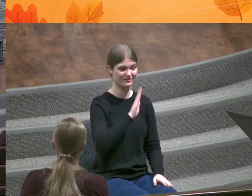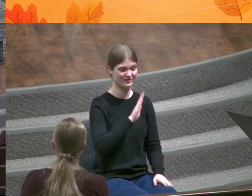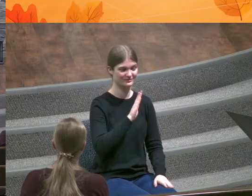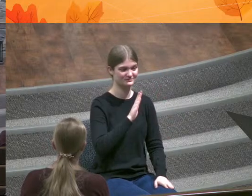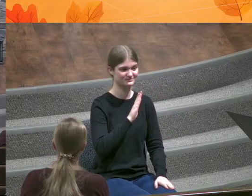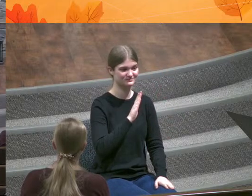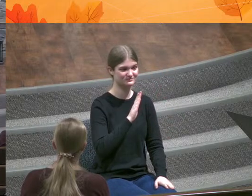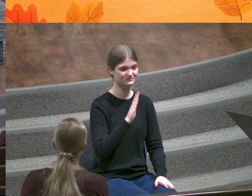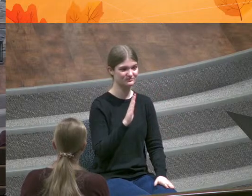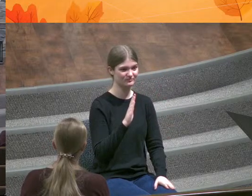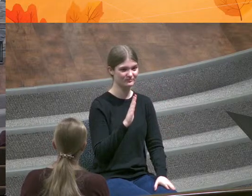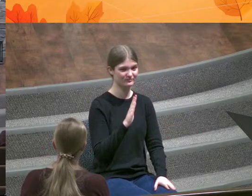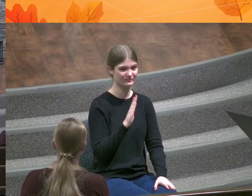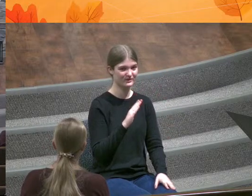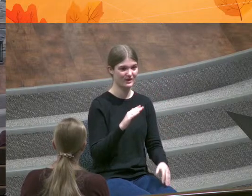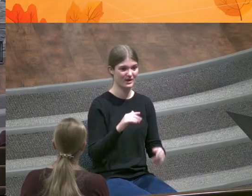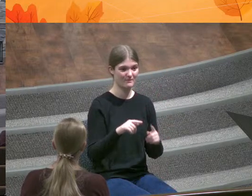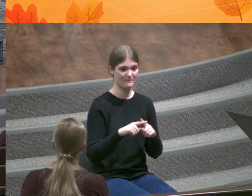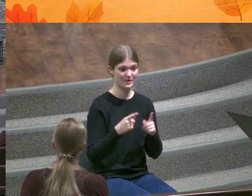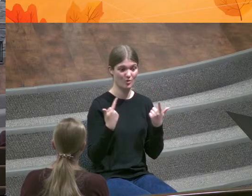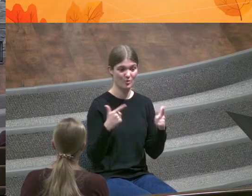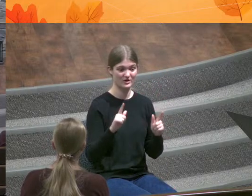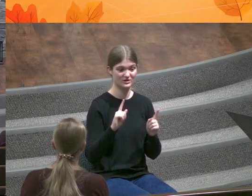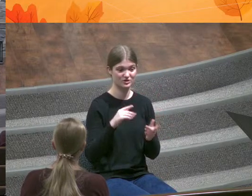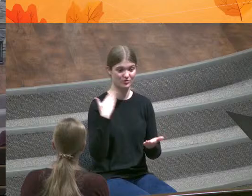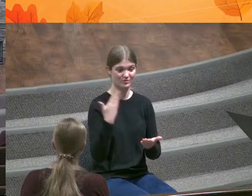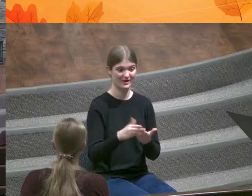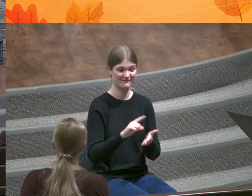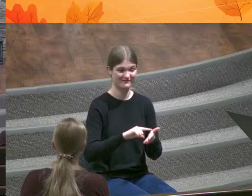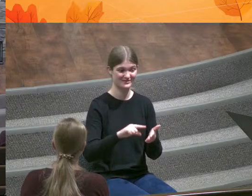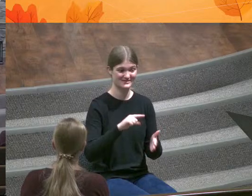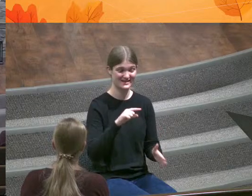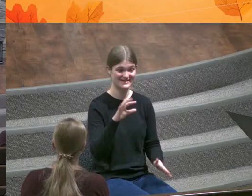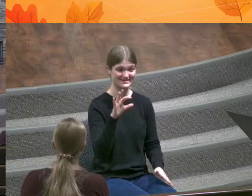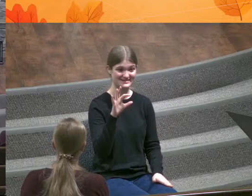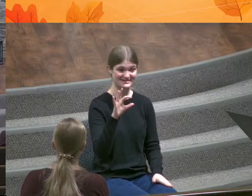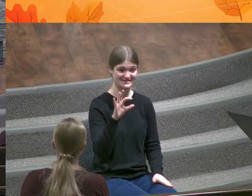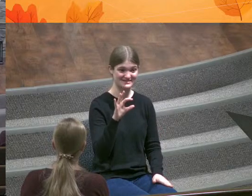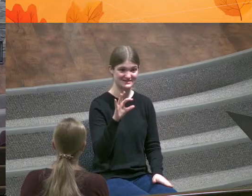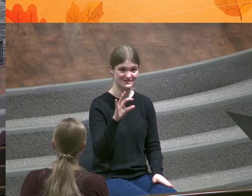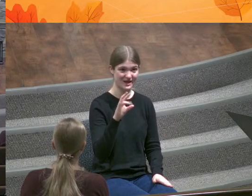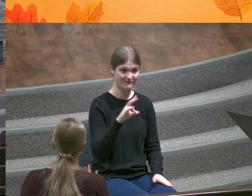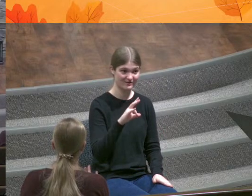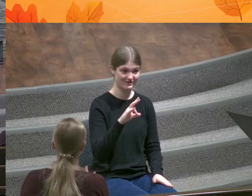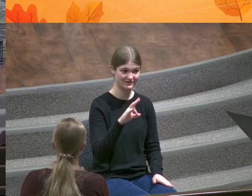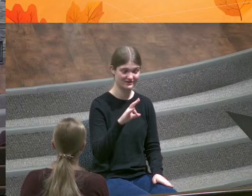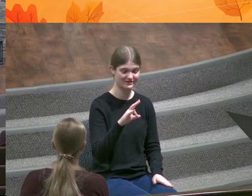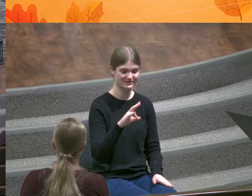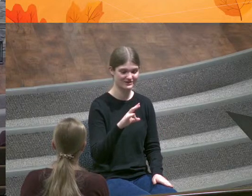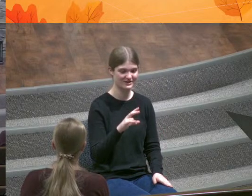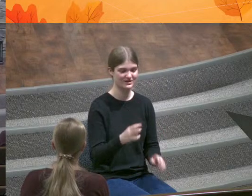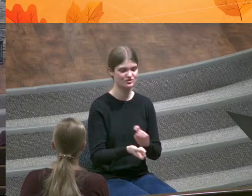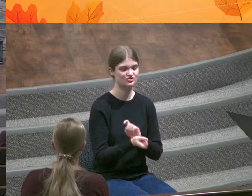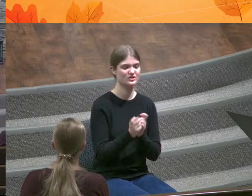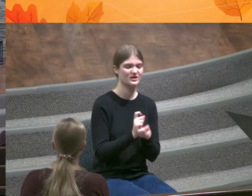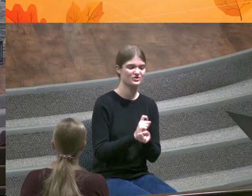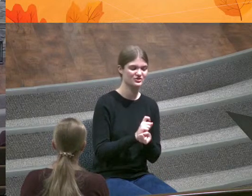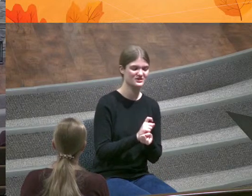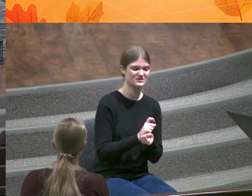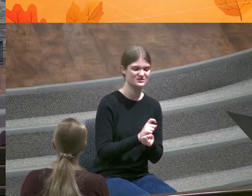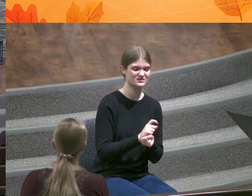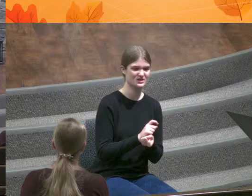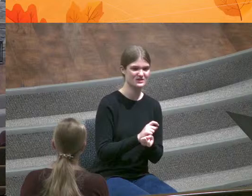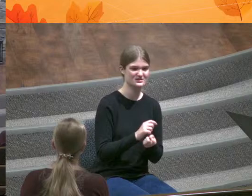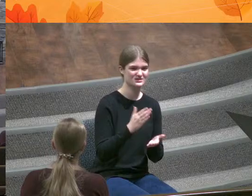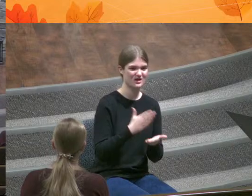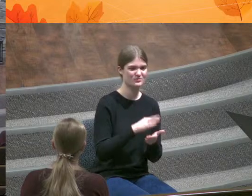God. But when you get to verse 7 of Psalm 19, he shifts and he stops talking about what we can learn about